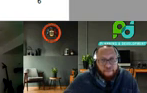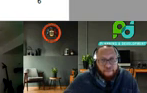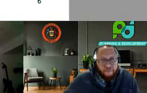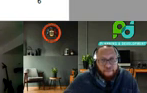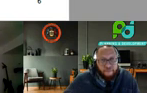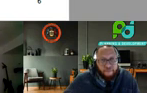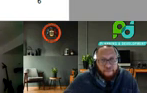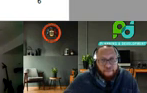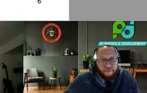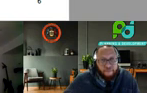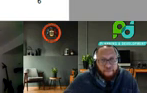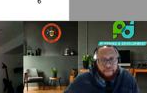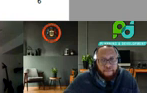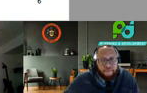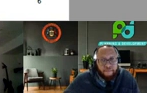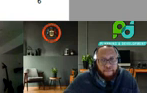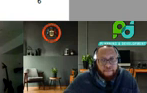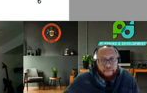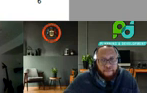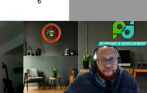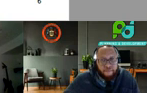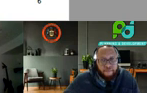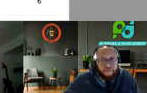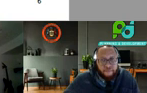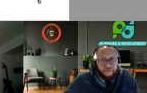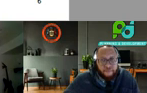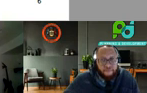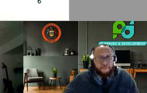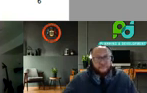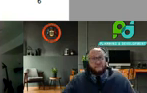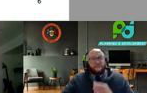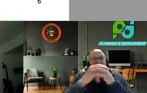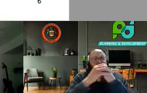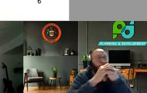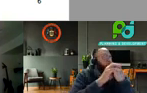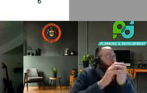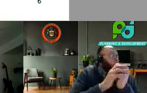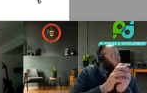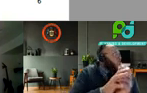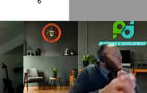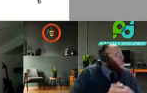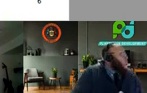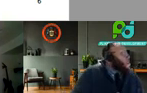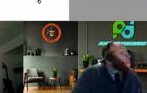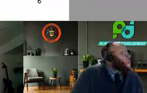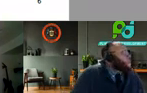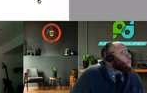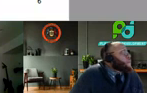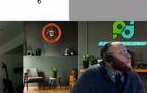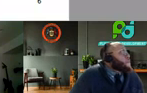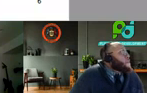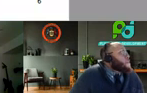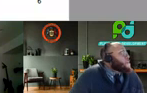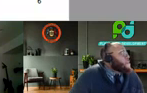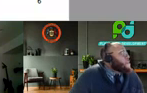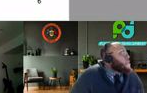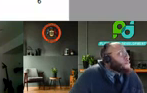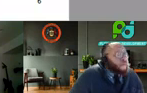to introduce potential park space in an area that's currently really isn't planned for